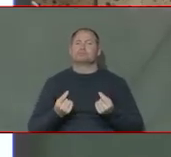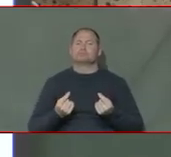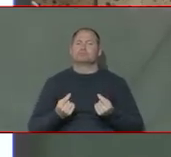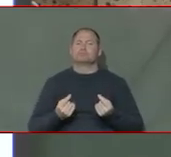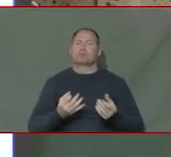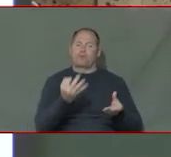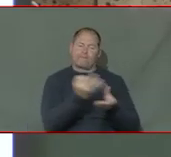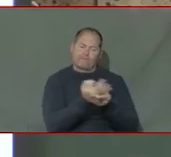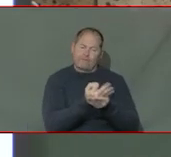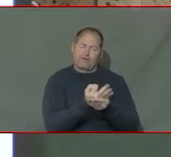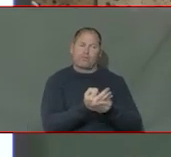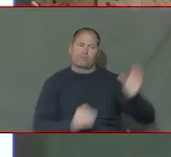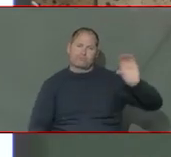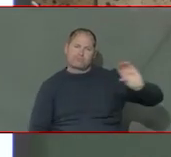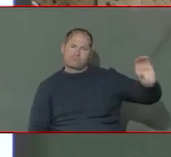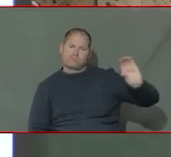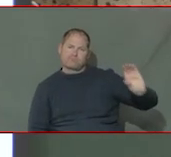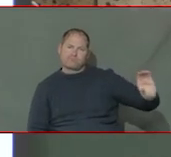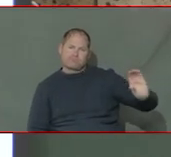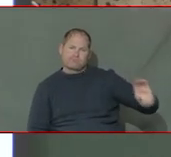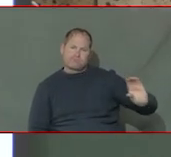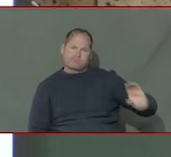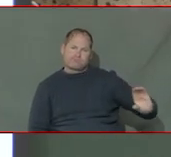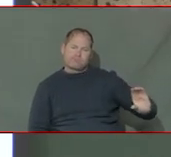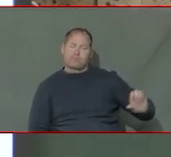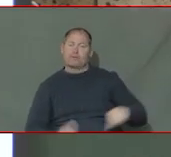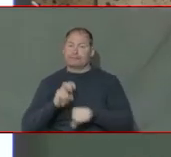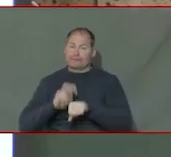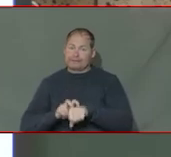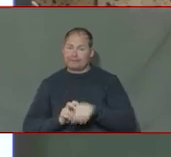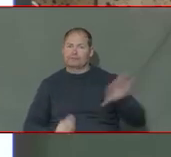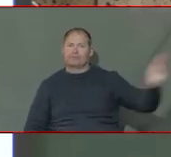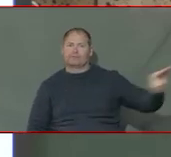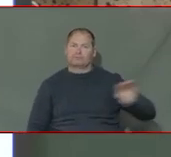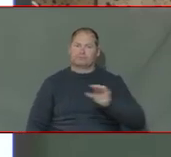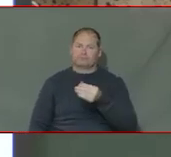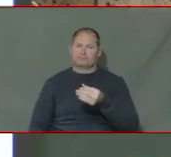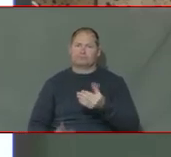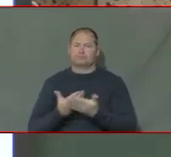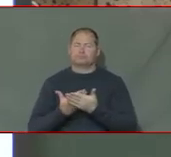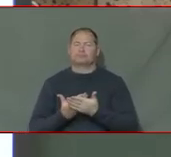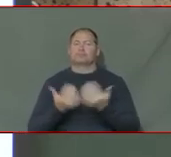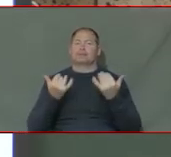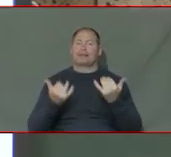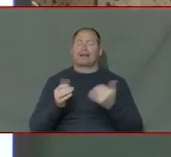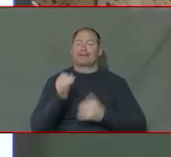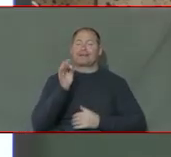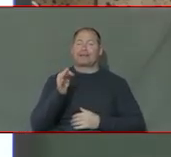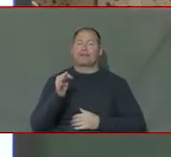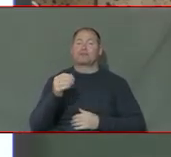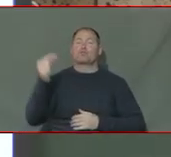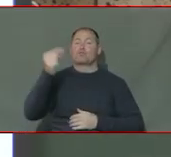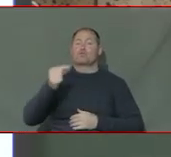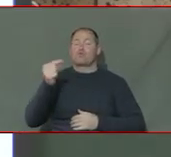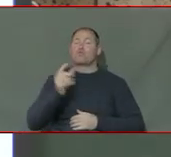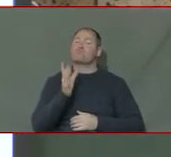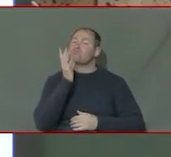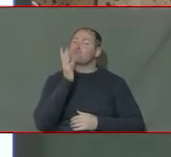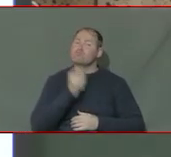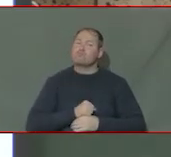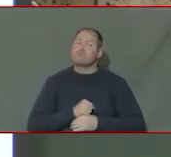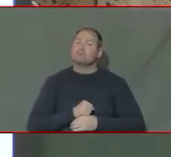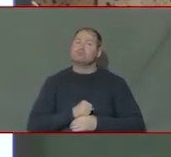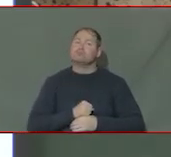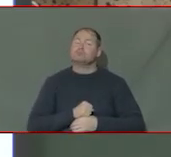files and store them that side. When I need them, I'll take them out again. So if the glucose is too much in the blood, insulin,